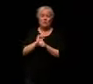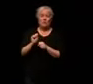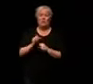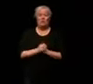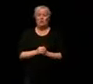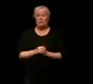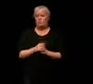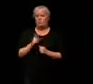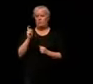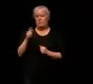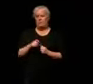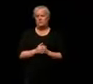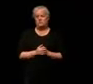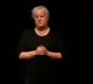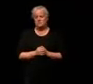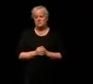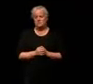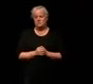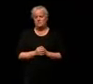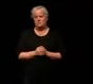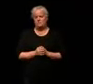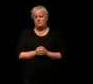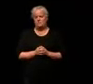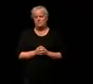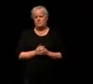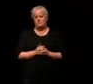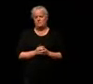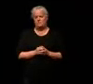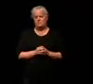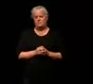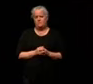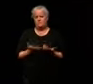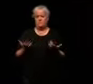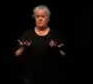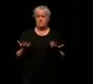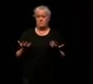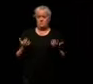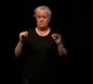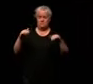New Yorkers, it's time to get back to work.